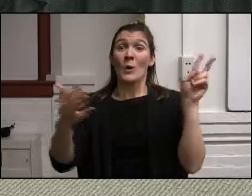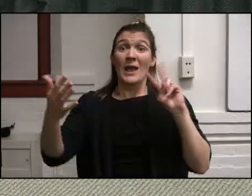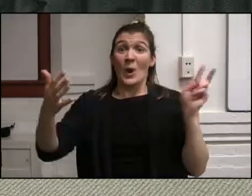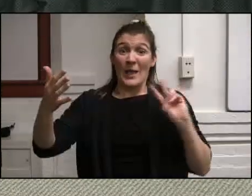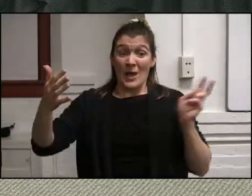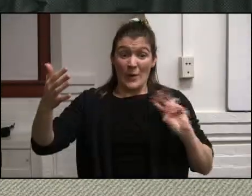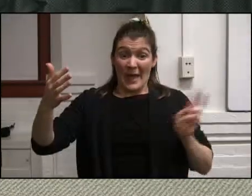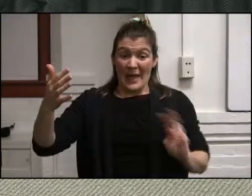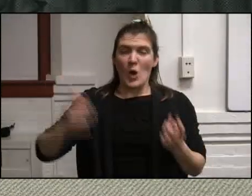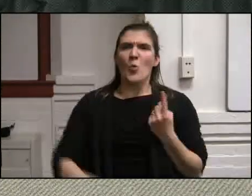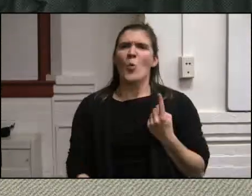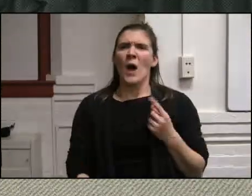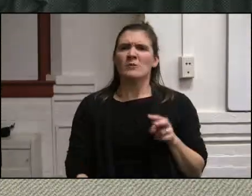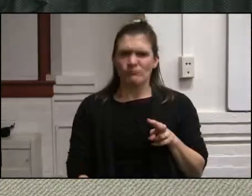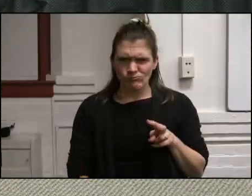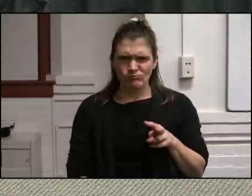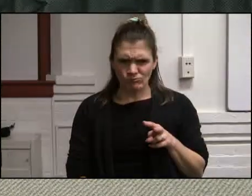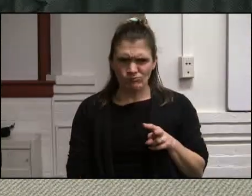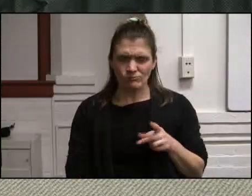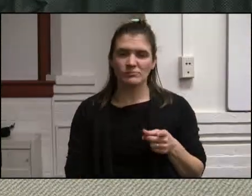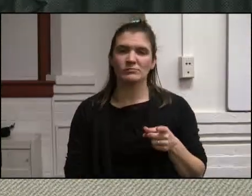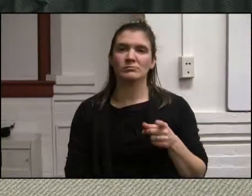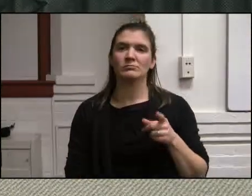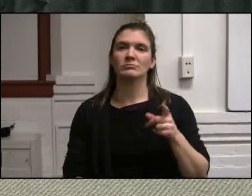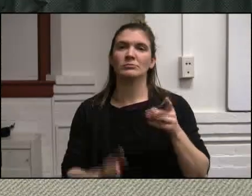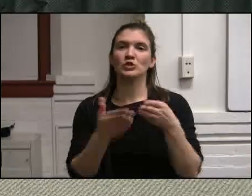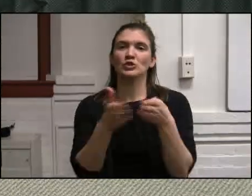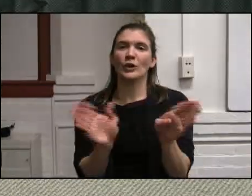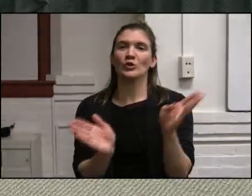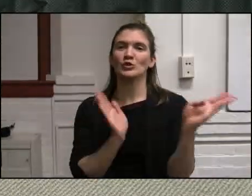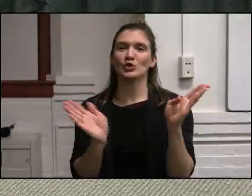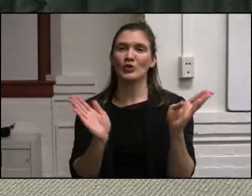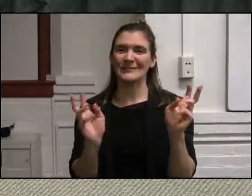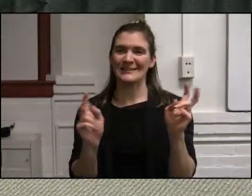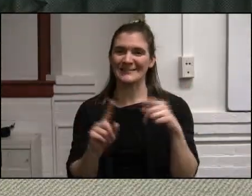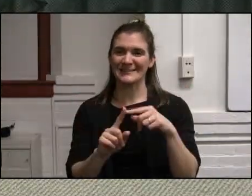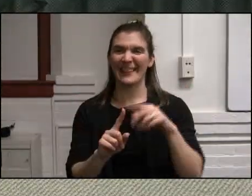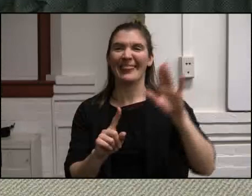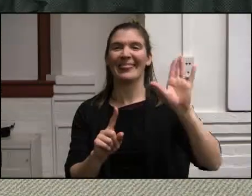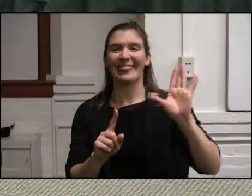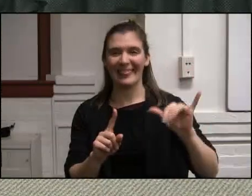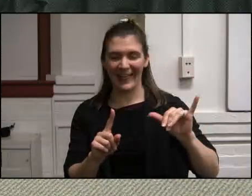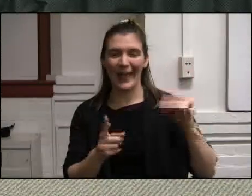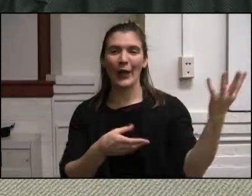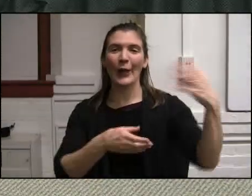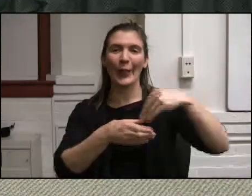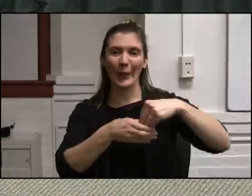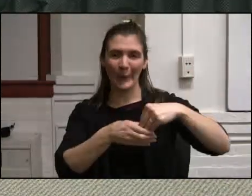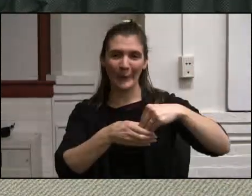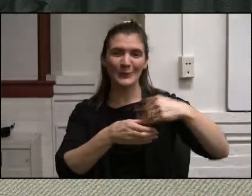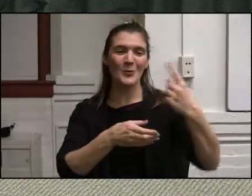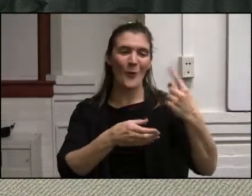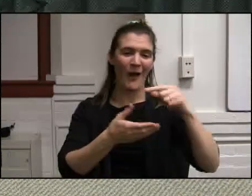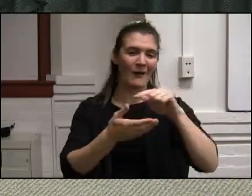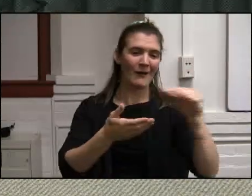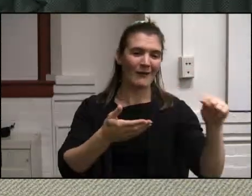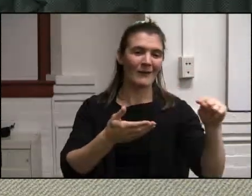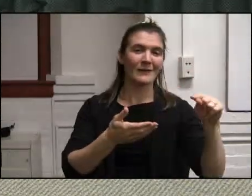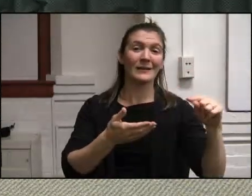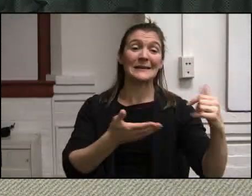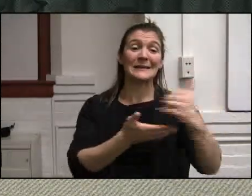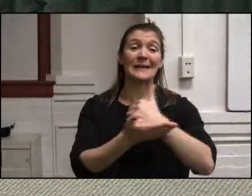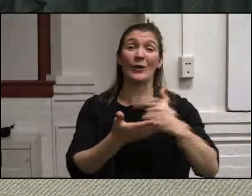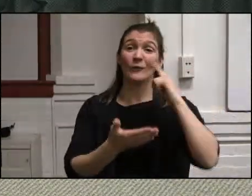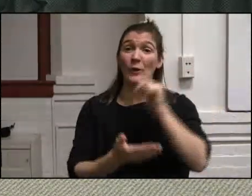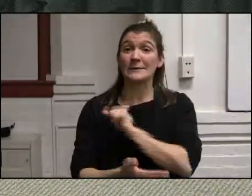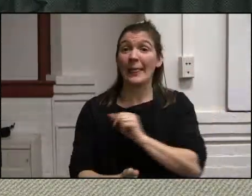different line items, one of the items we looked at was the general services part of the budget, and in that, that one of the line items there is the salaries for select